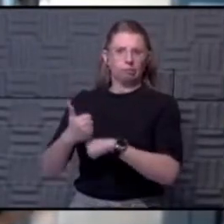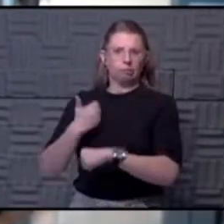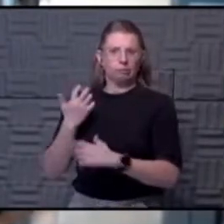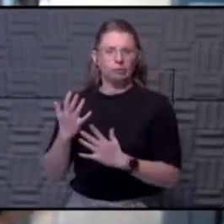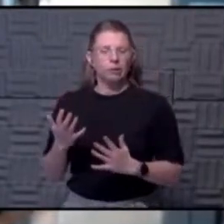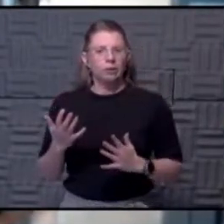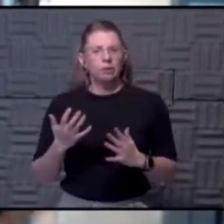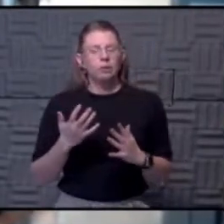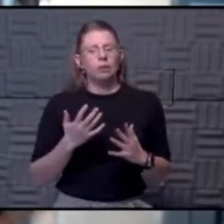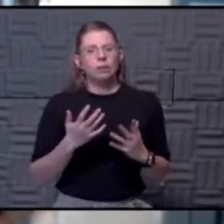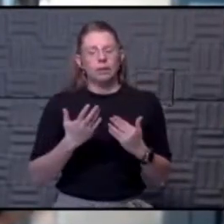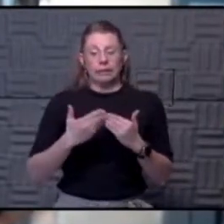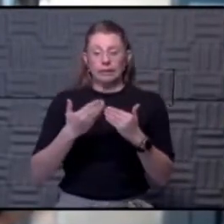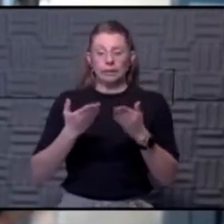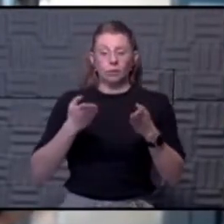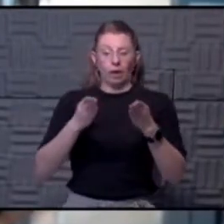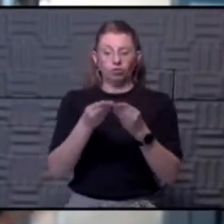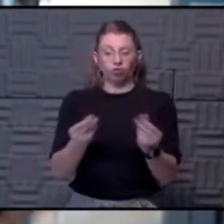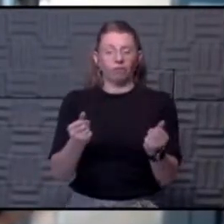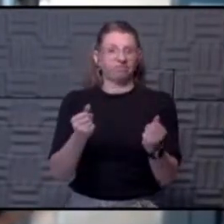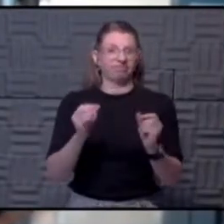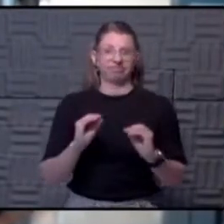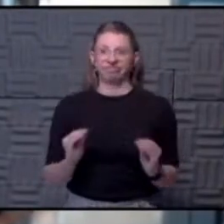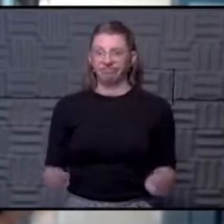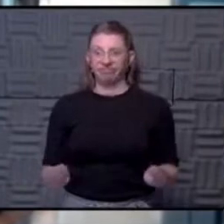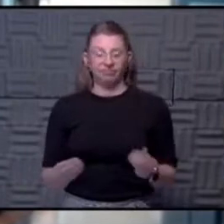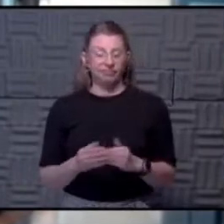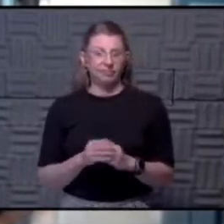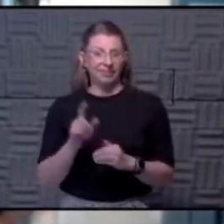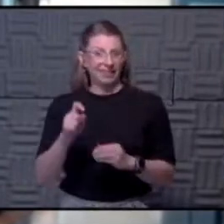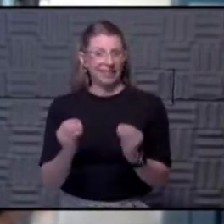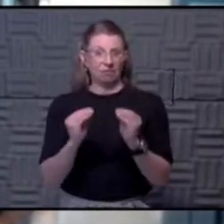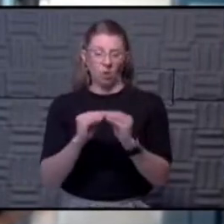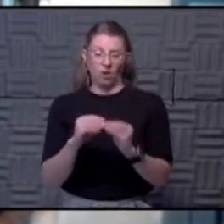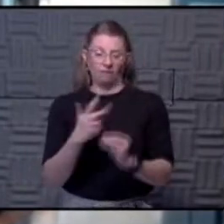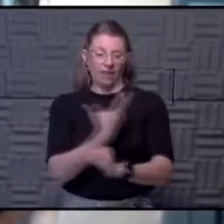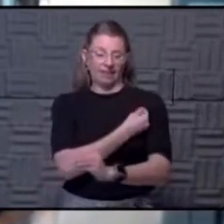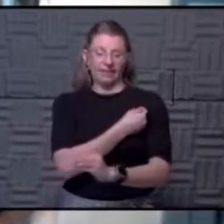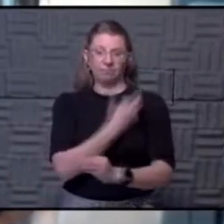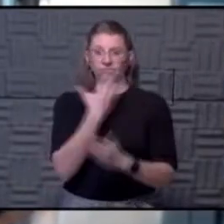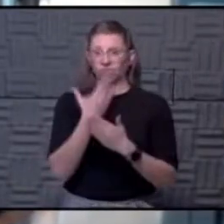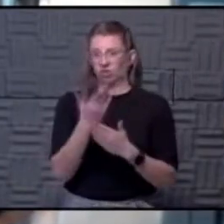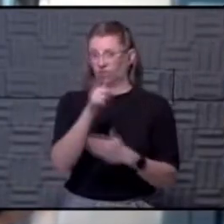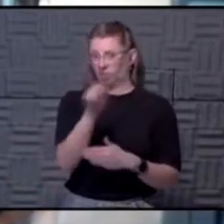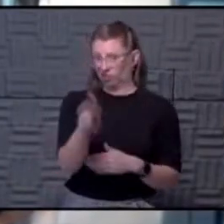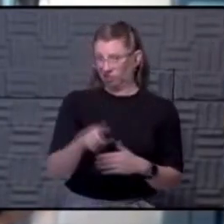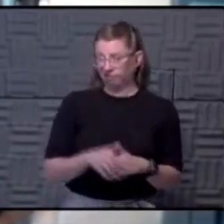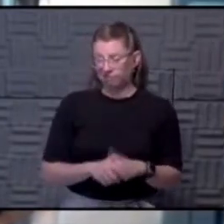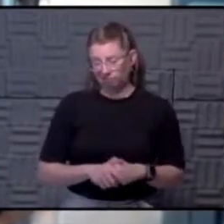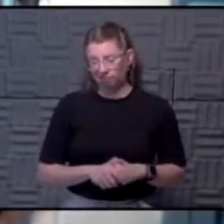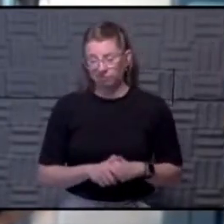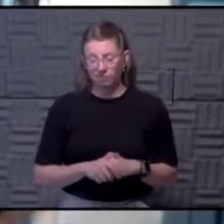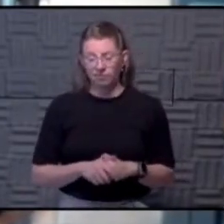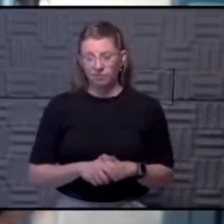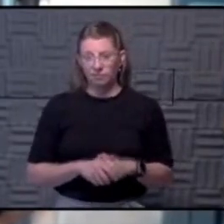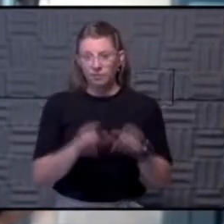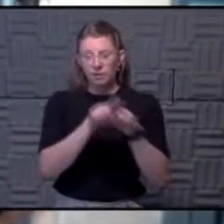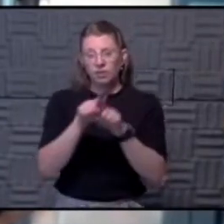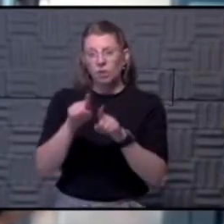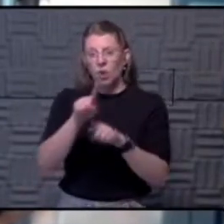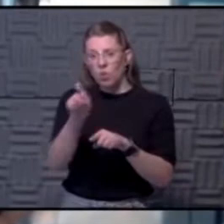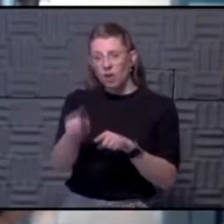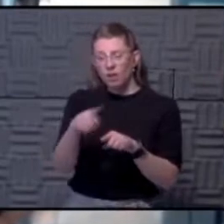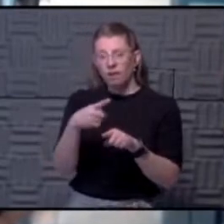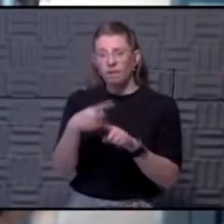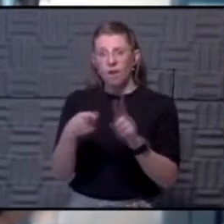no absolute easy way to solve that. We just need more vaccine. But it's a good question, and it's also a question from